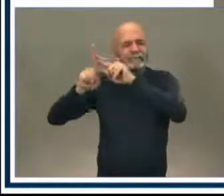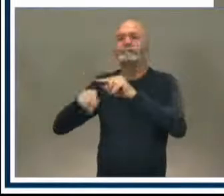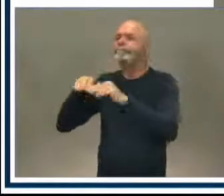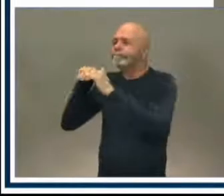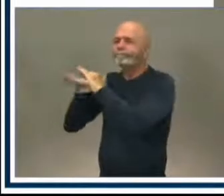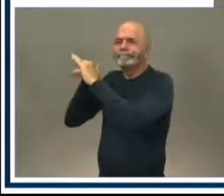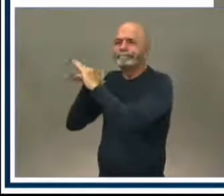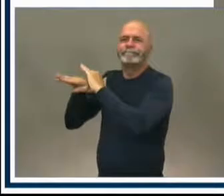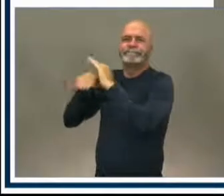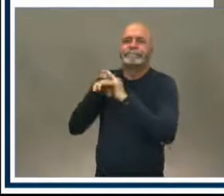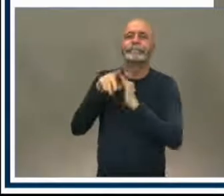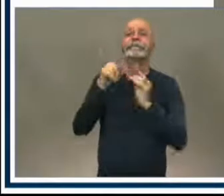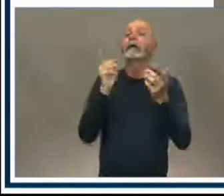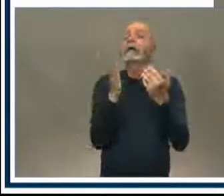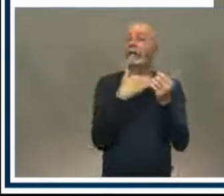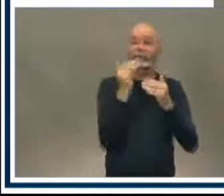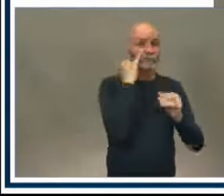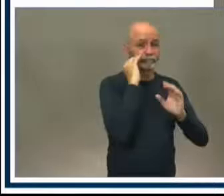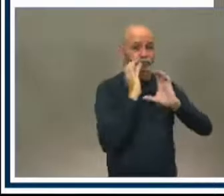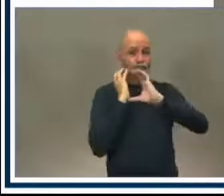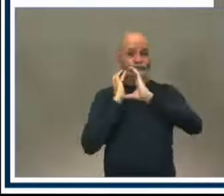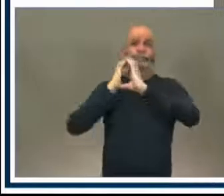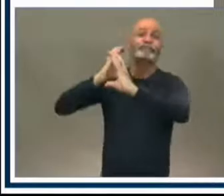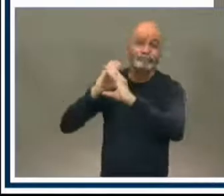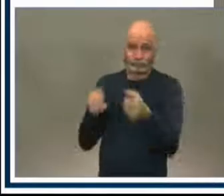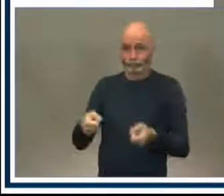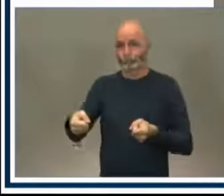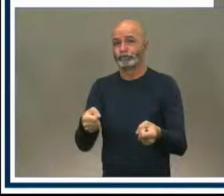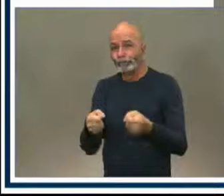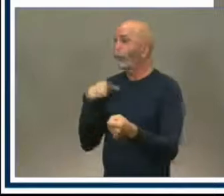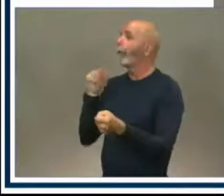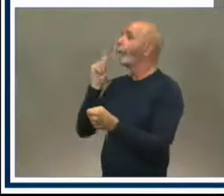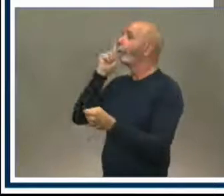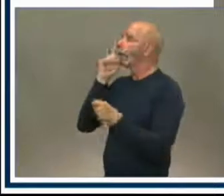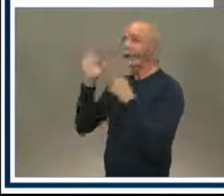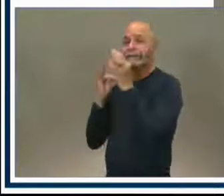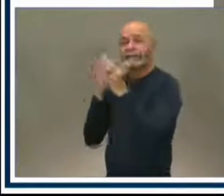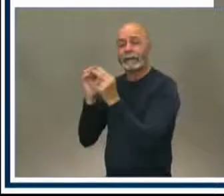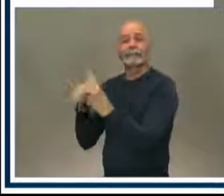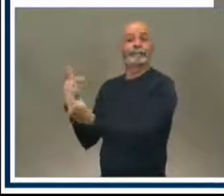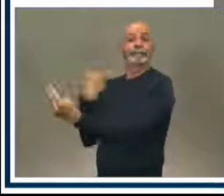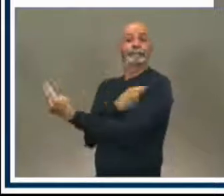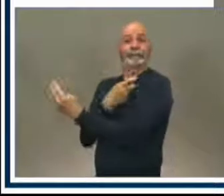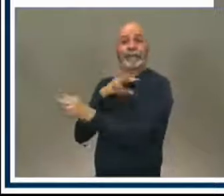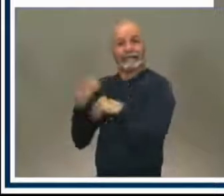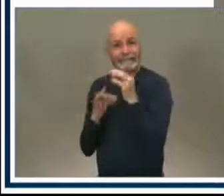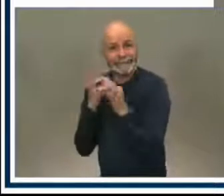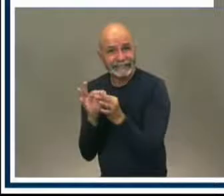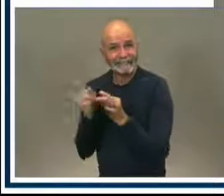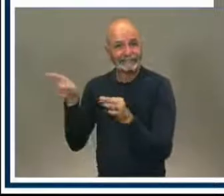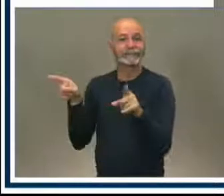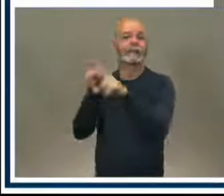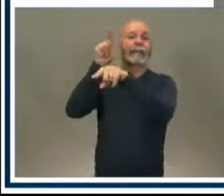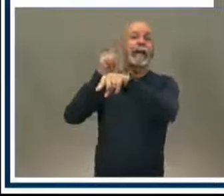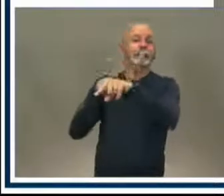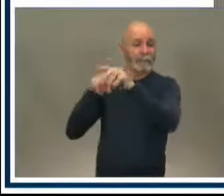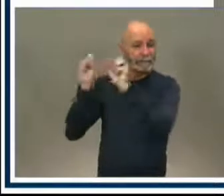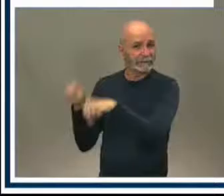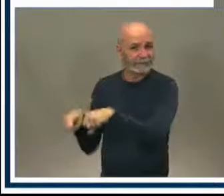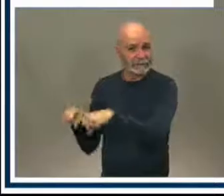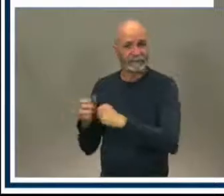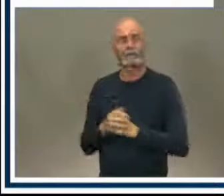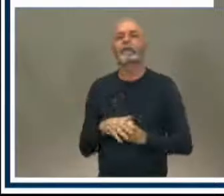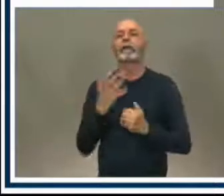testing units to offer COVID testing and vaccine at the same time. And this increases access to testing and vaccine by